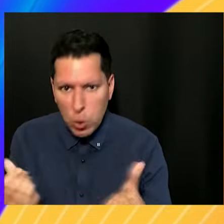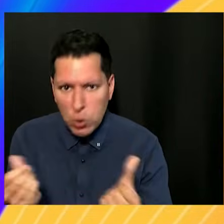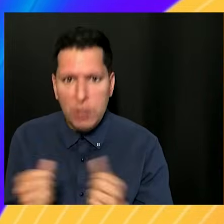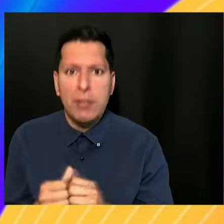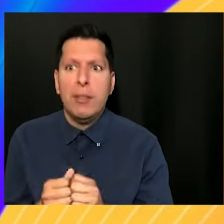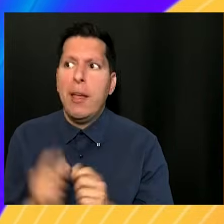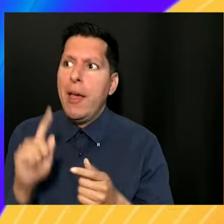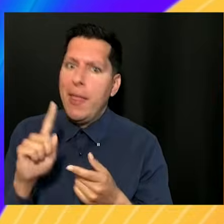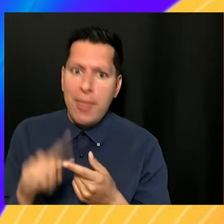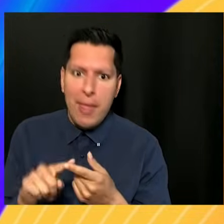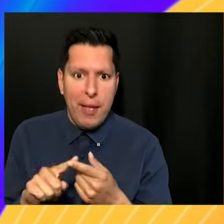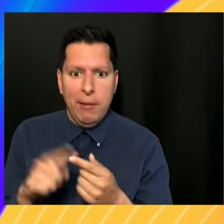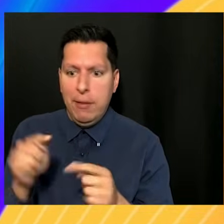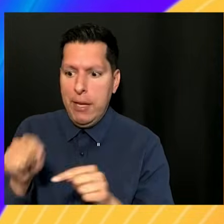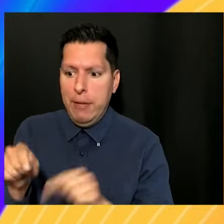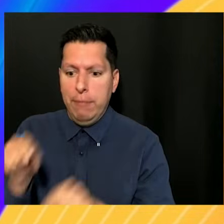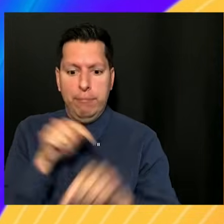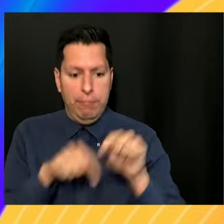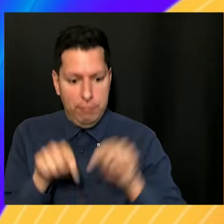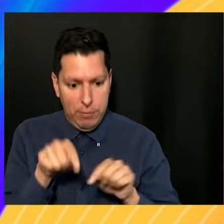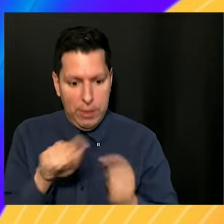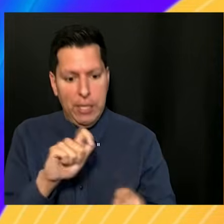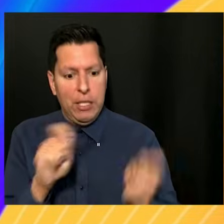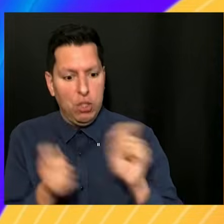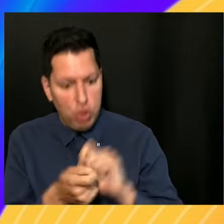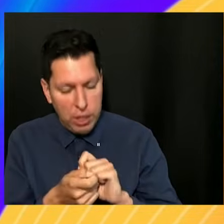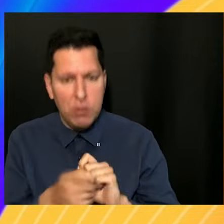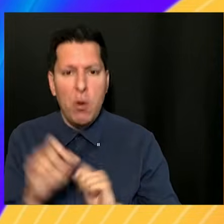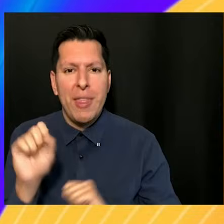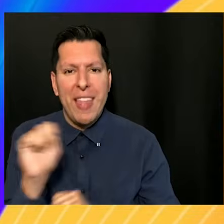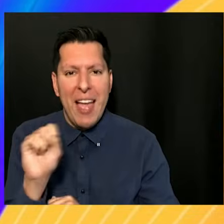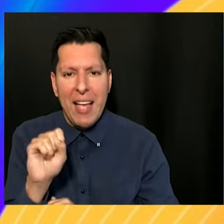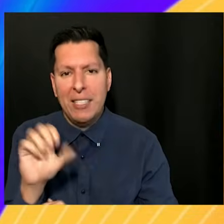they can control it as code, which is really powerful.